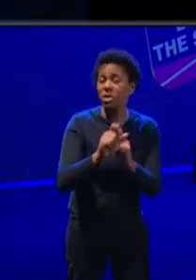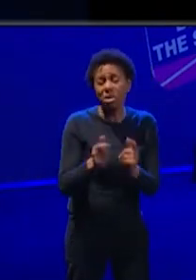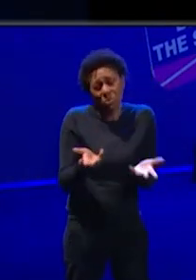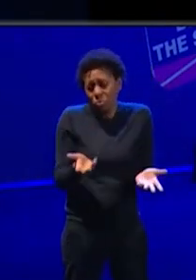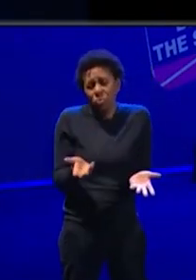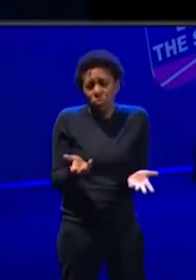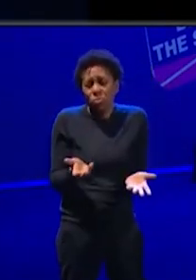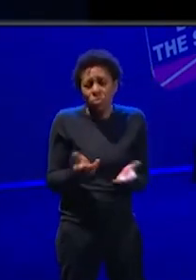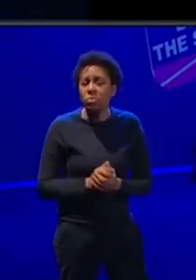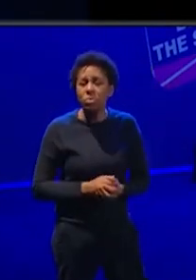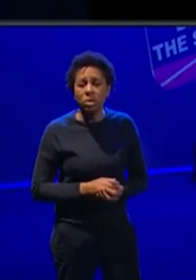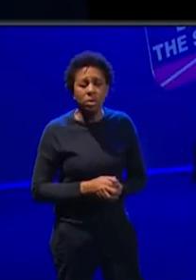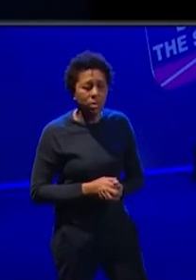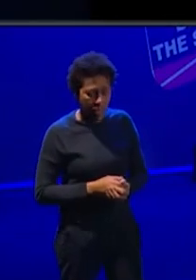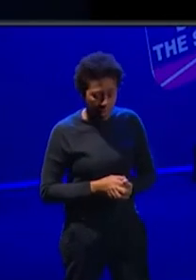know, it can